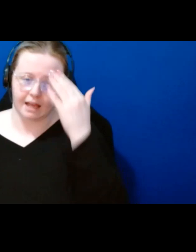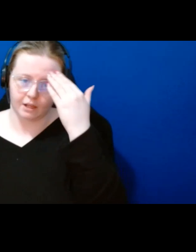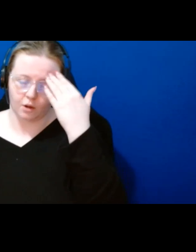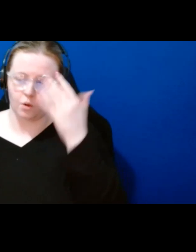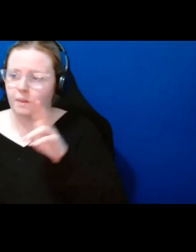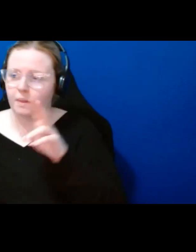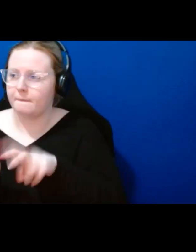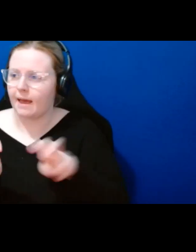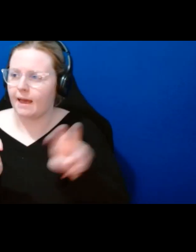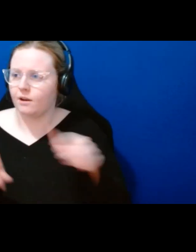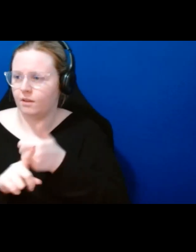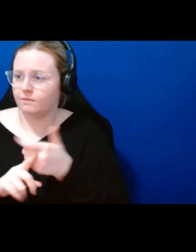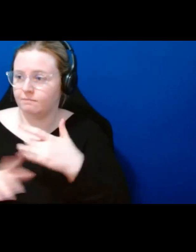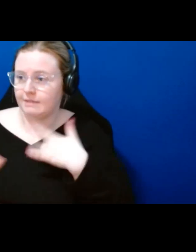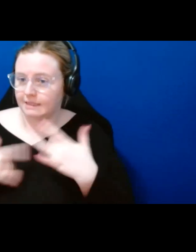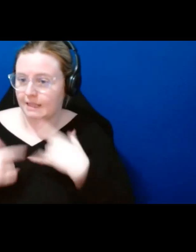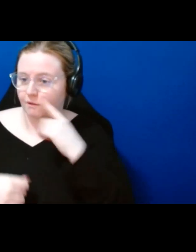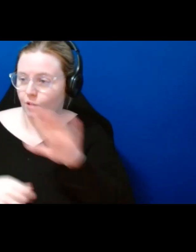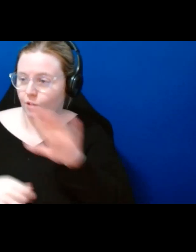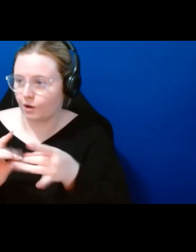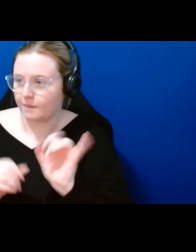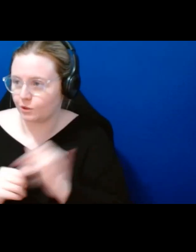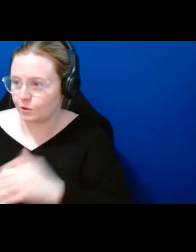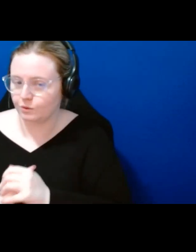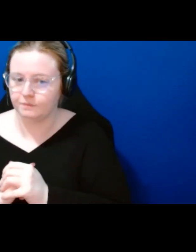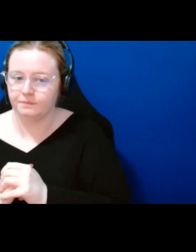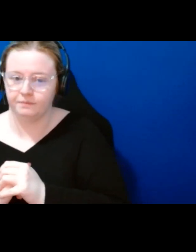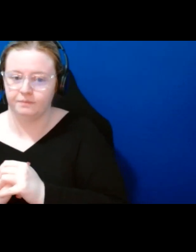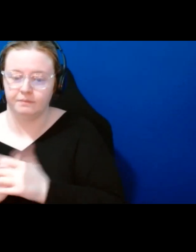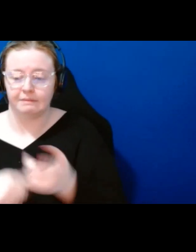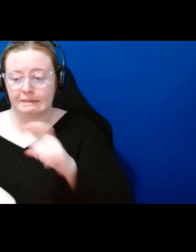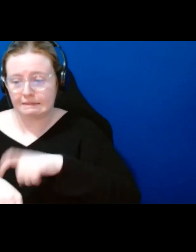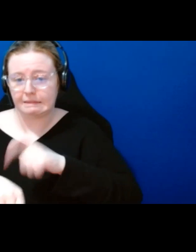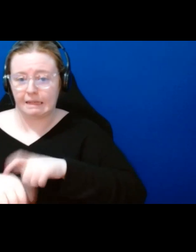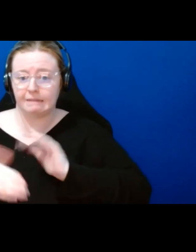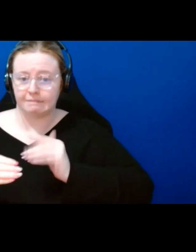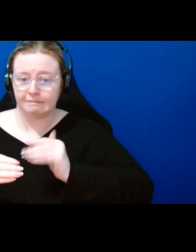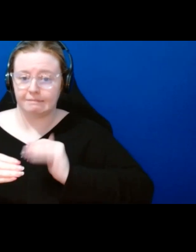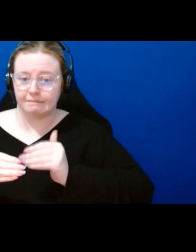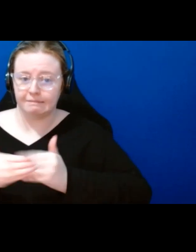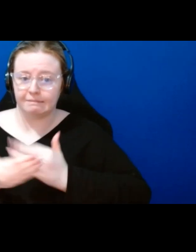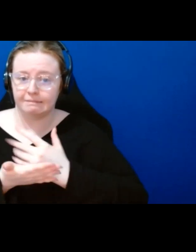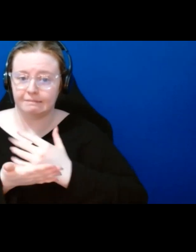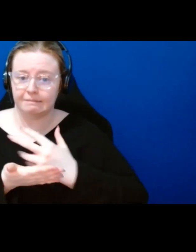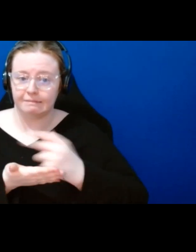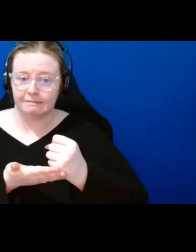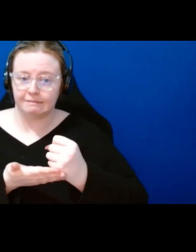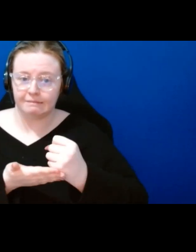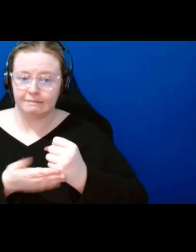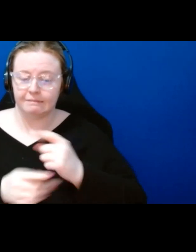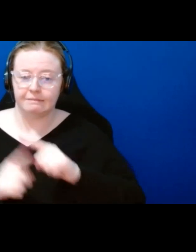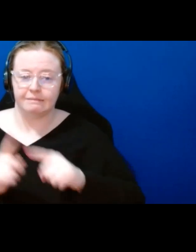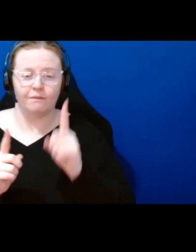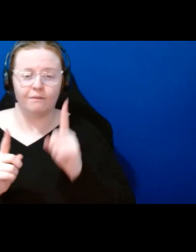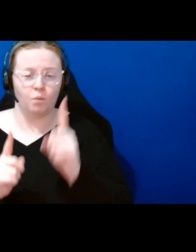is excited to hear your comments as well. We are actually getting close to the end of our session, but I do want to read out